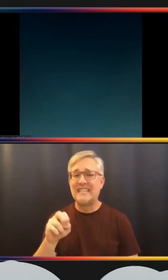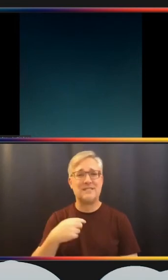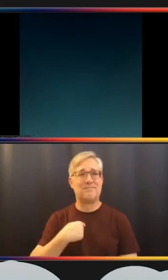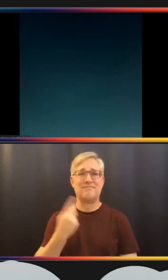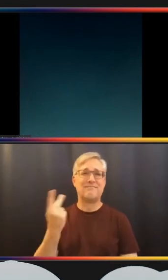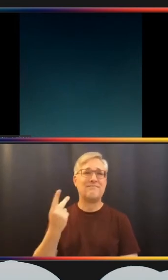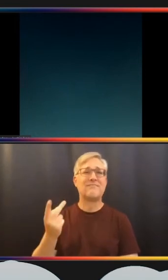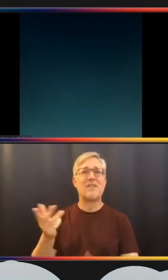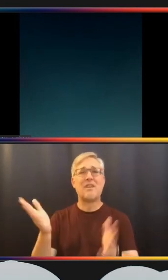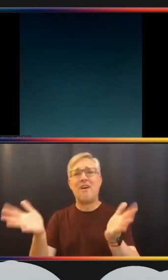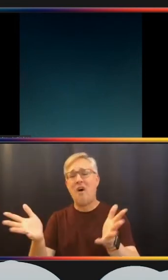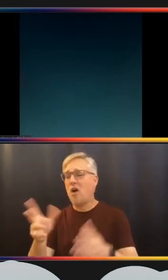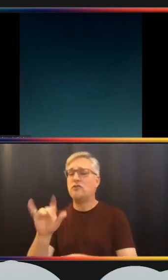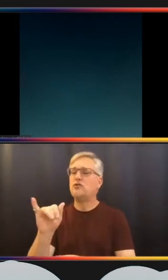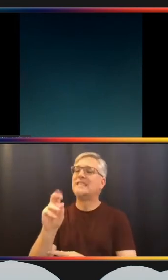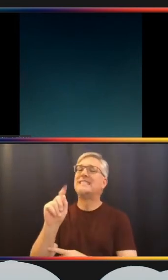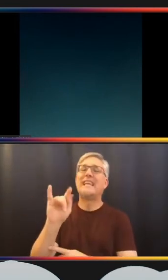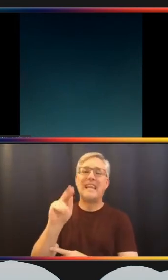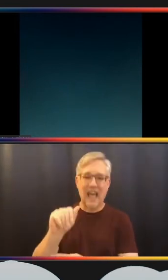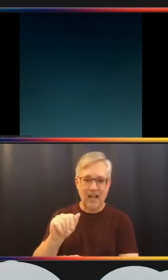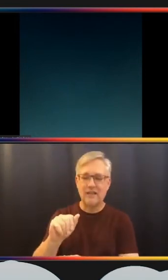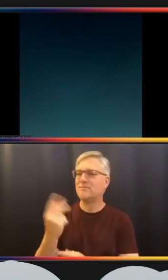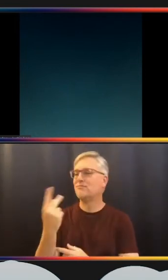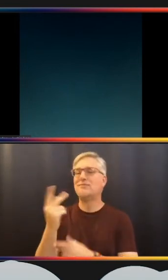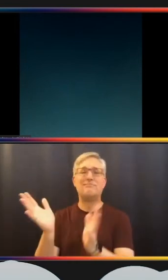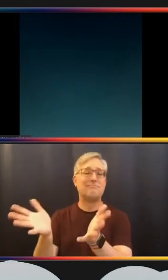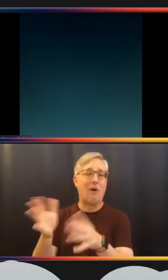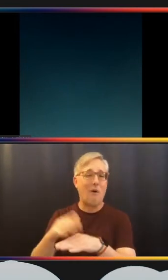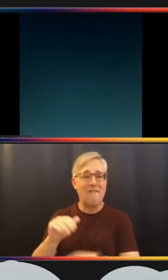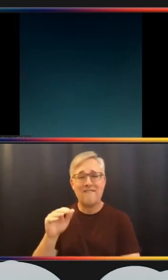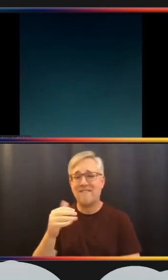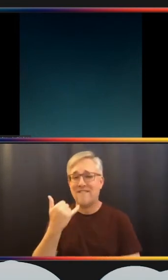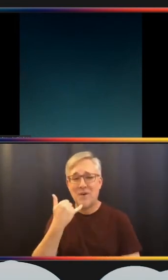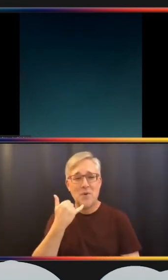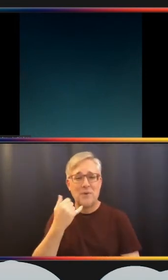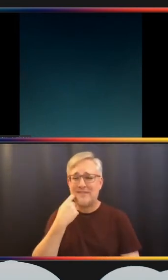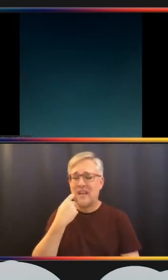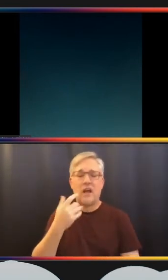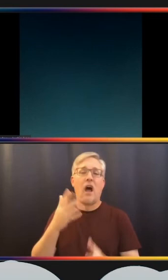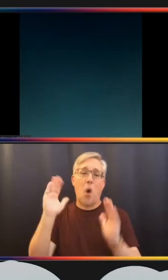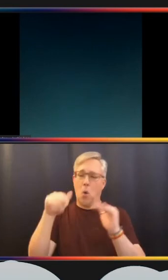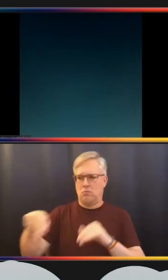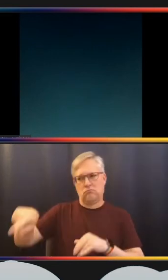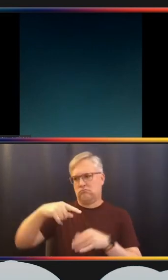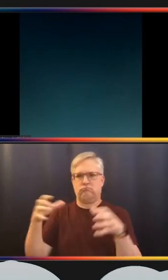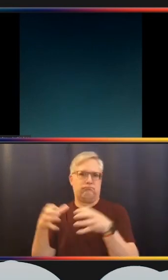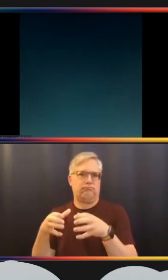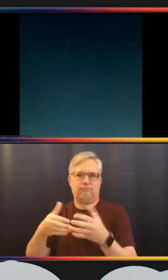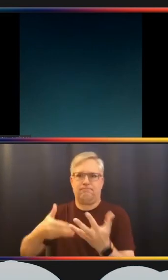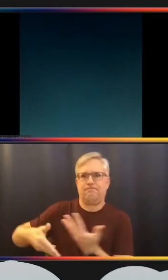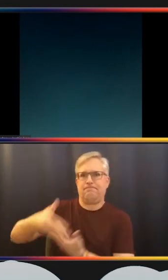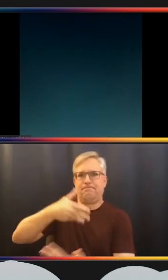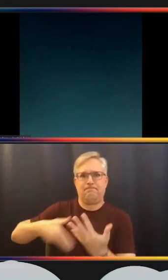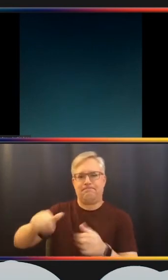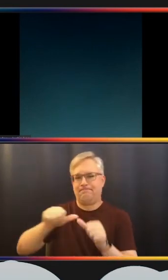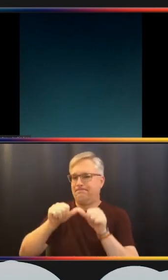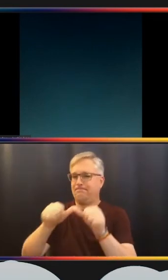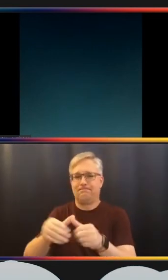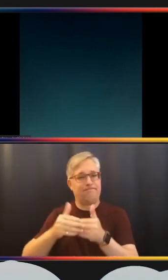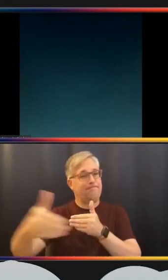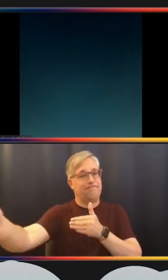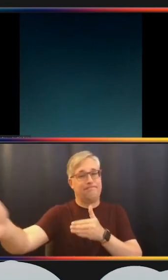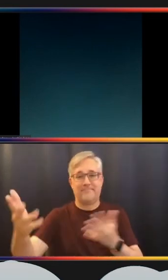and I adore those humans. And like, I really hope we get to be in each other's lives and work together for the rest of our lives. Yeah.